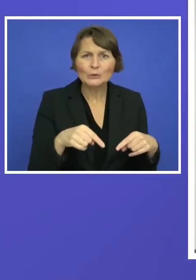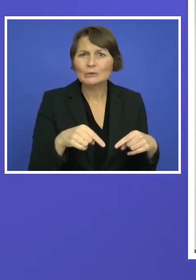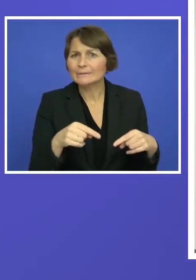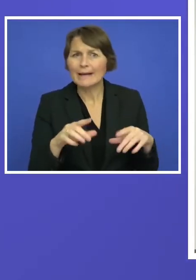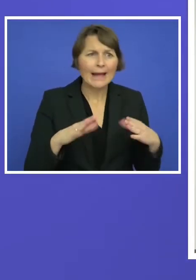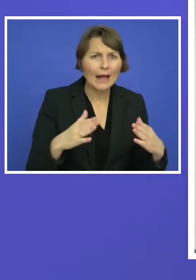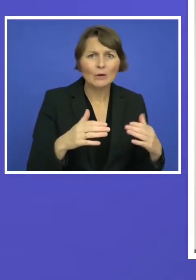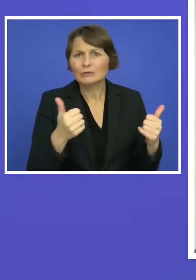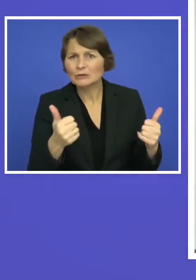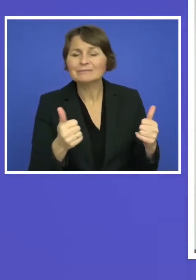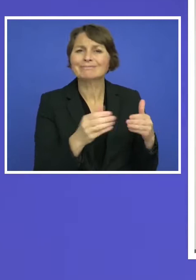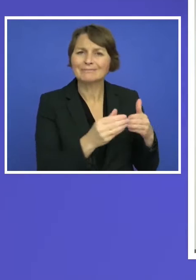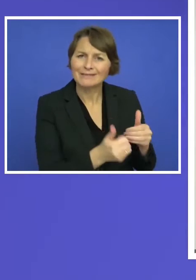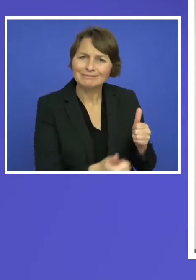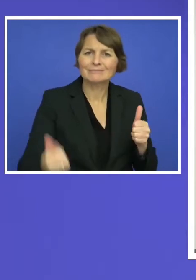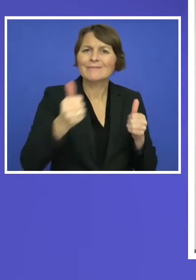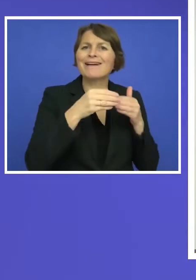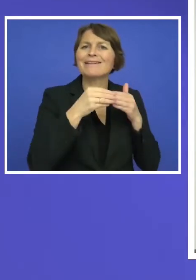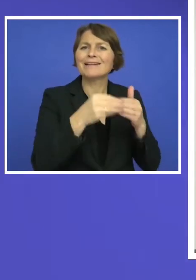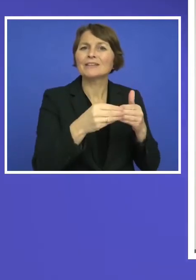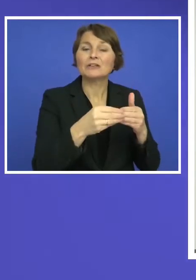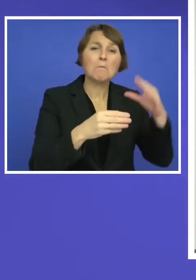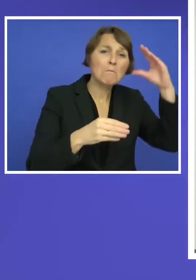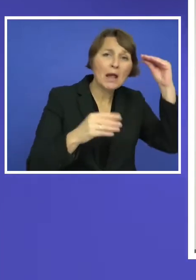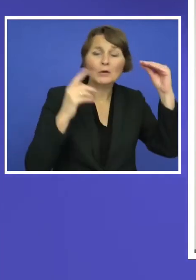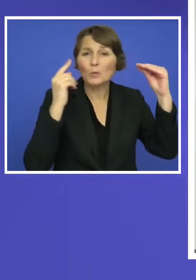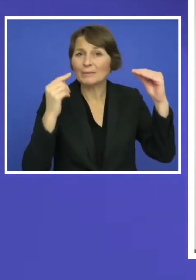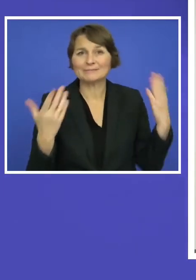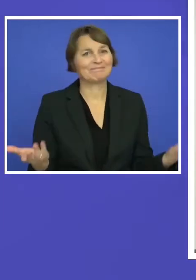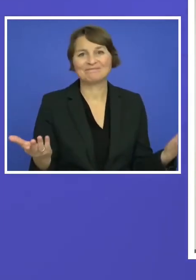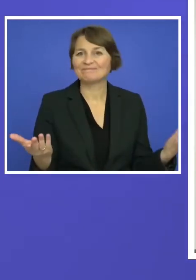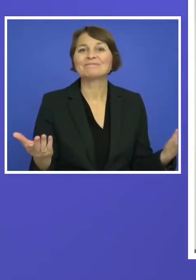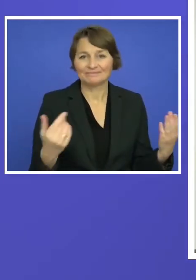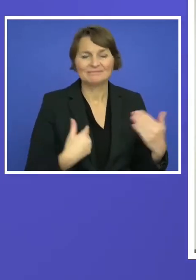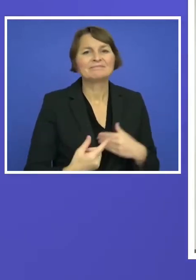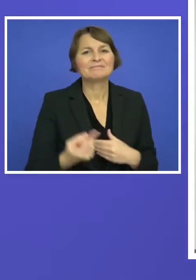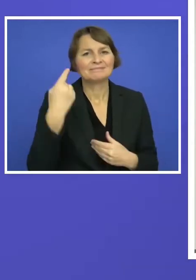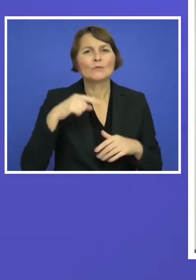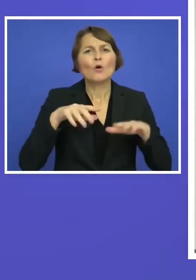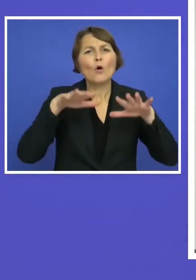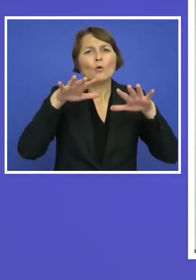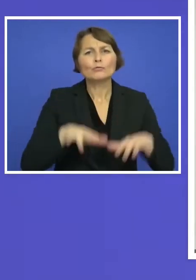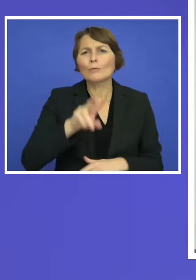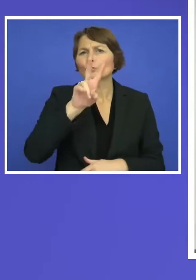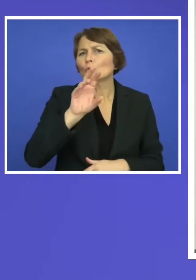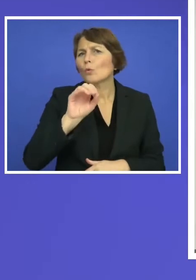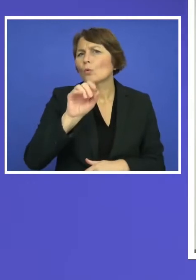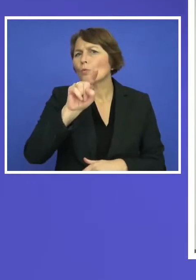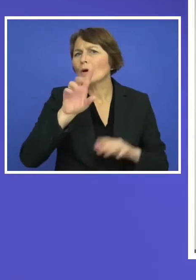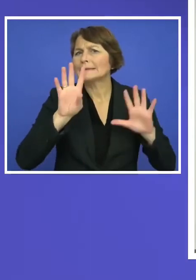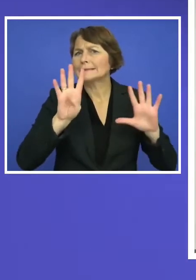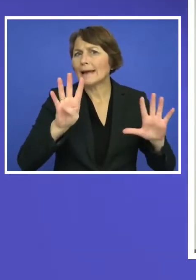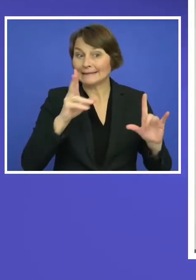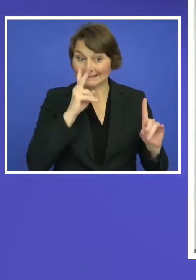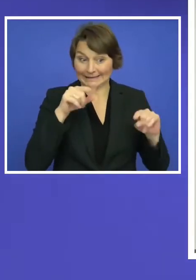because since October 2019, and we've been living tragedy